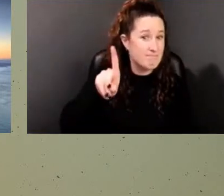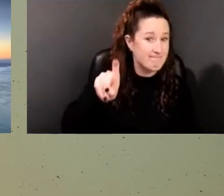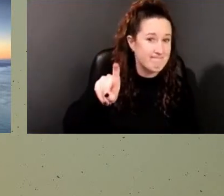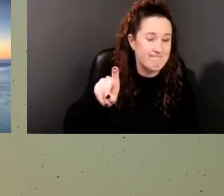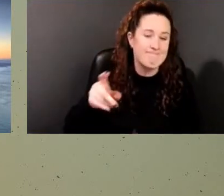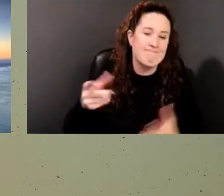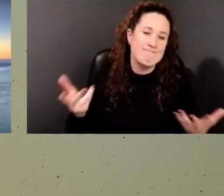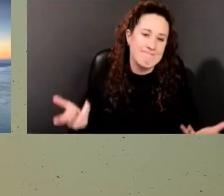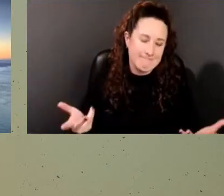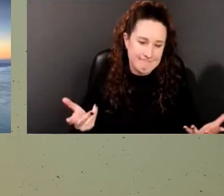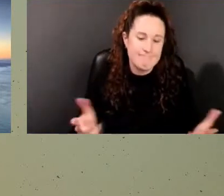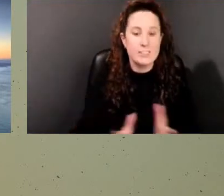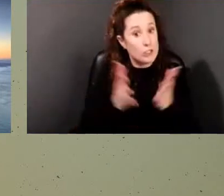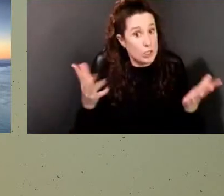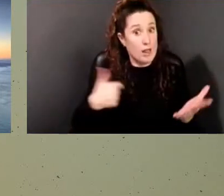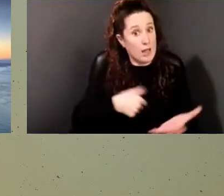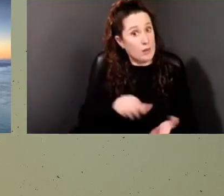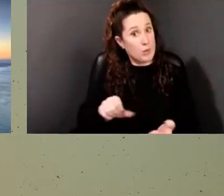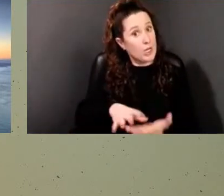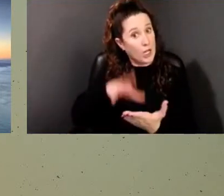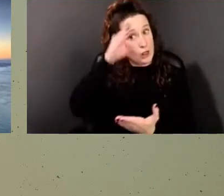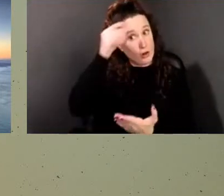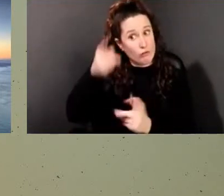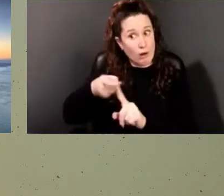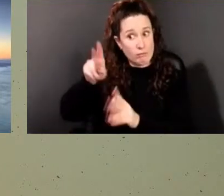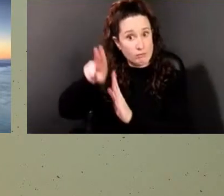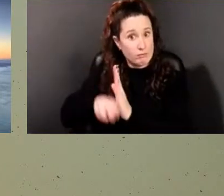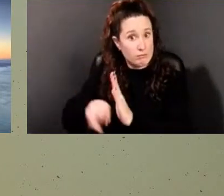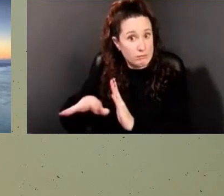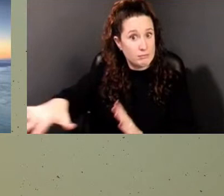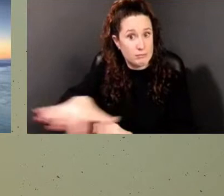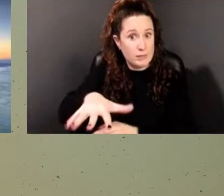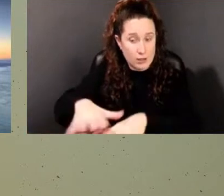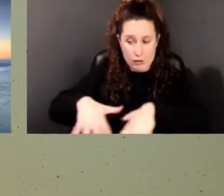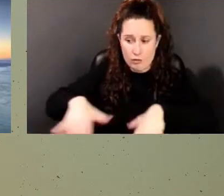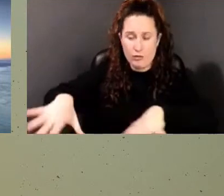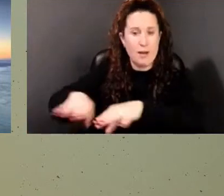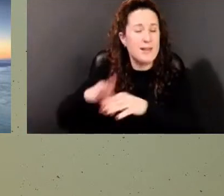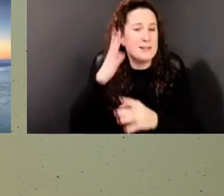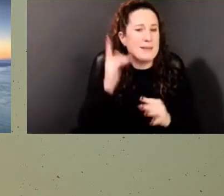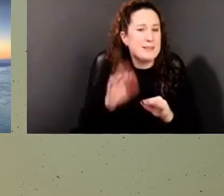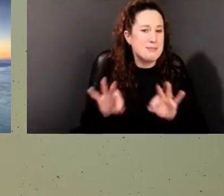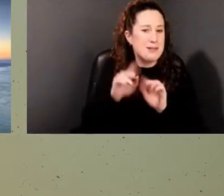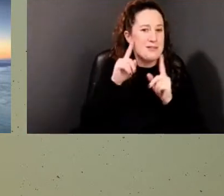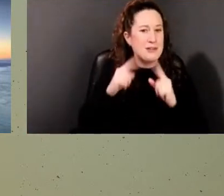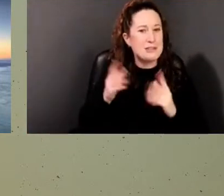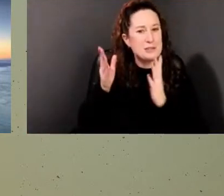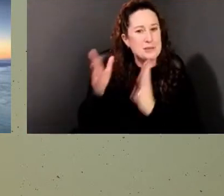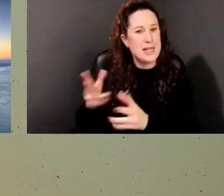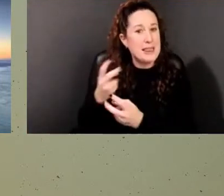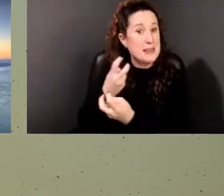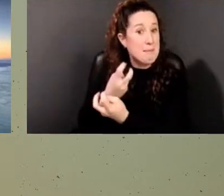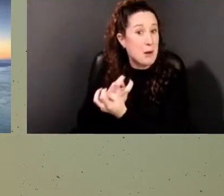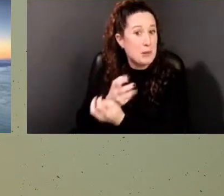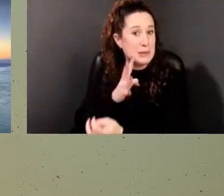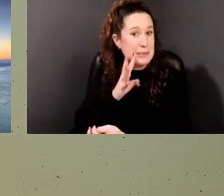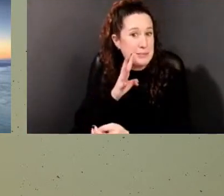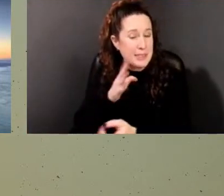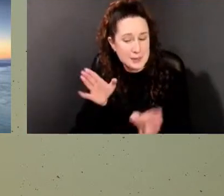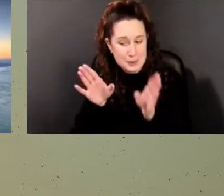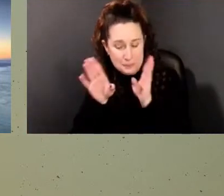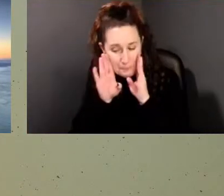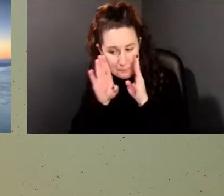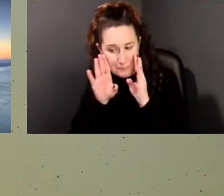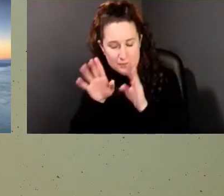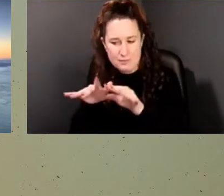from this burial ground. That's why I keep saying letting the bones speak. You really do